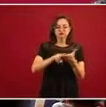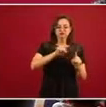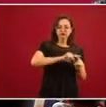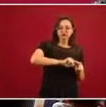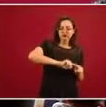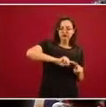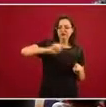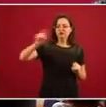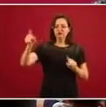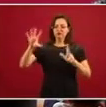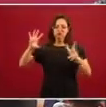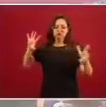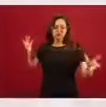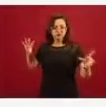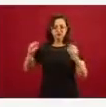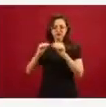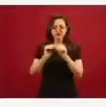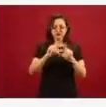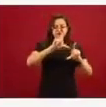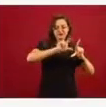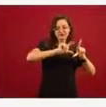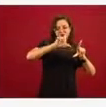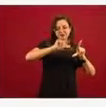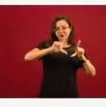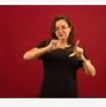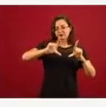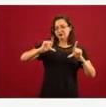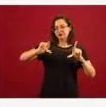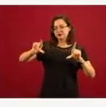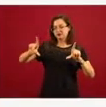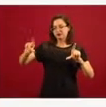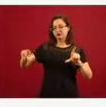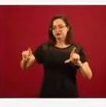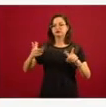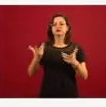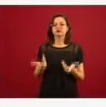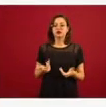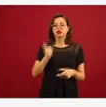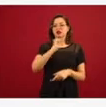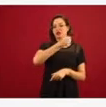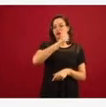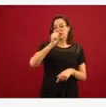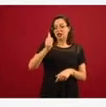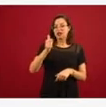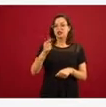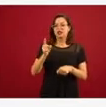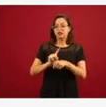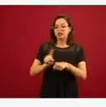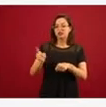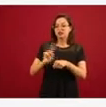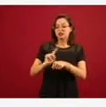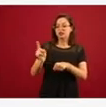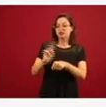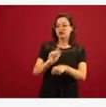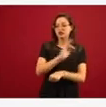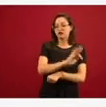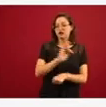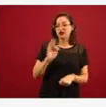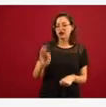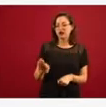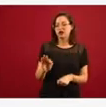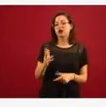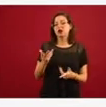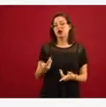point of reference the date in which they occurred, in which these people unfortunately died.